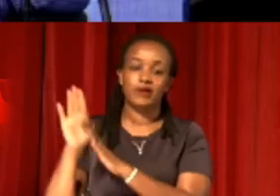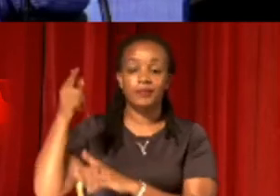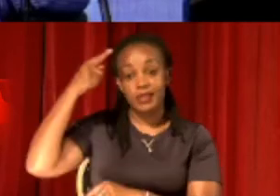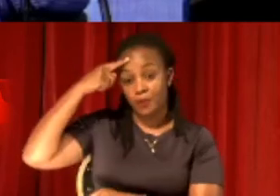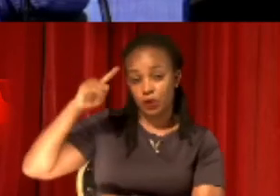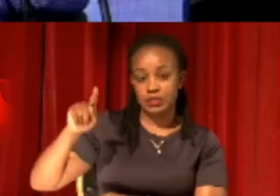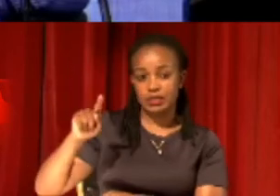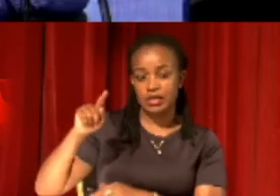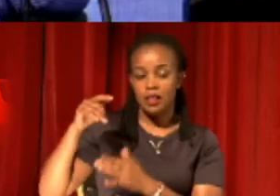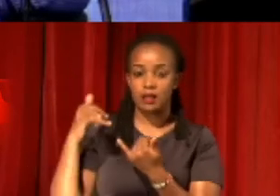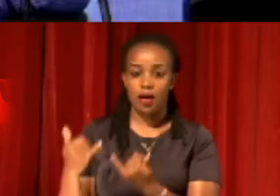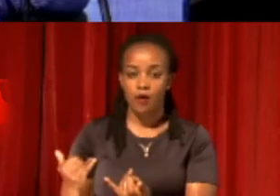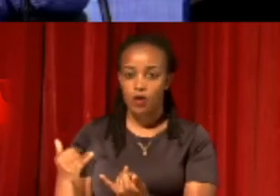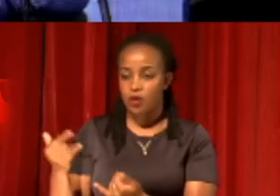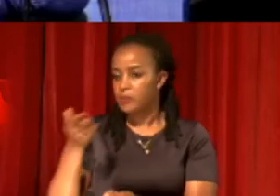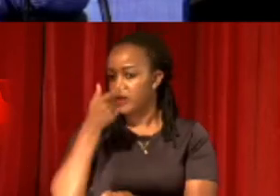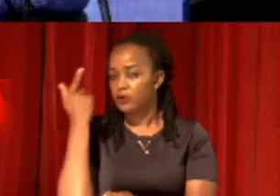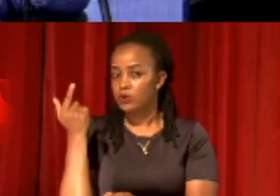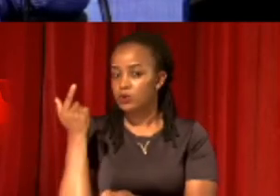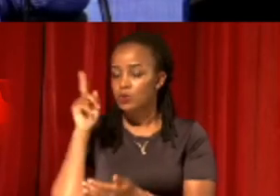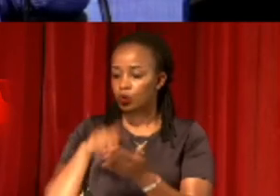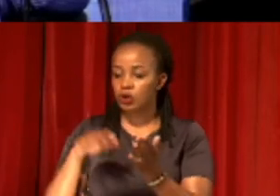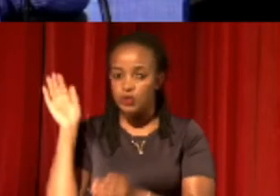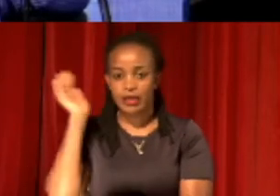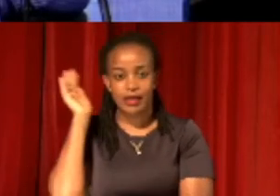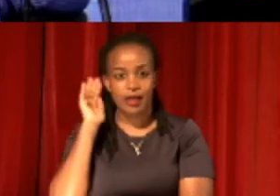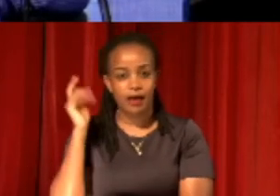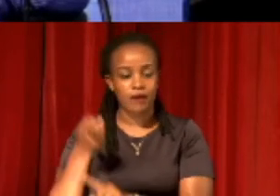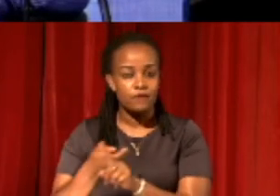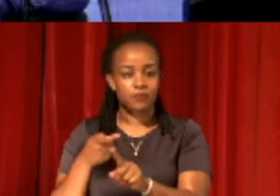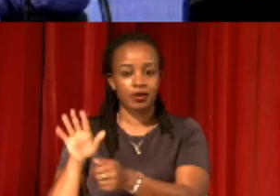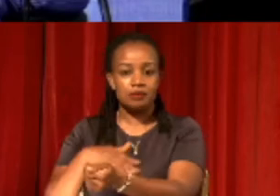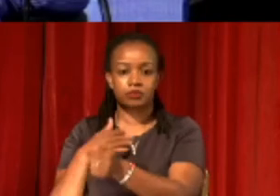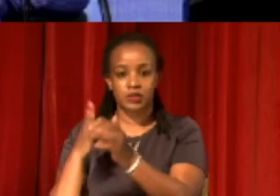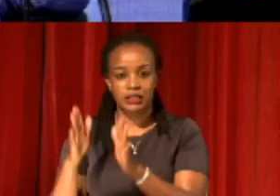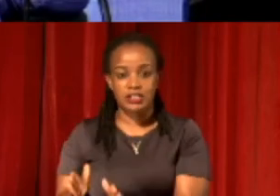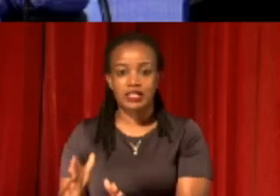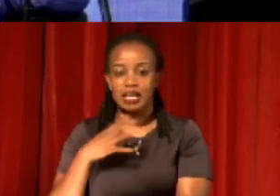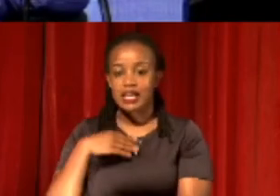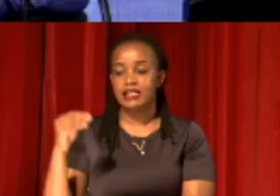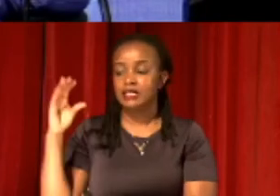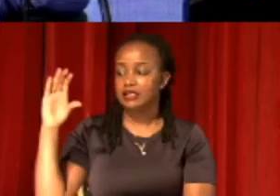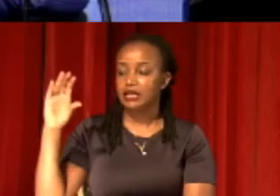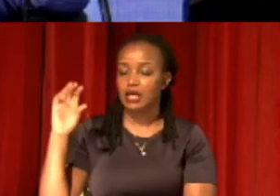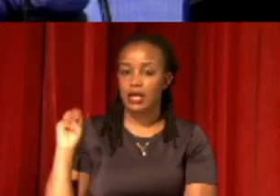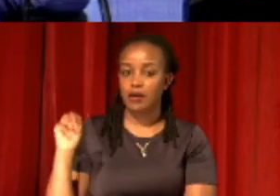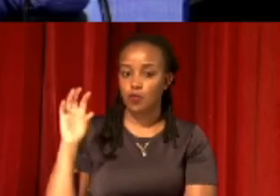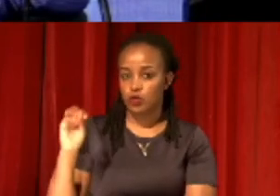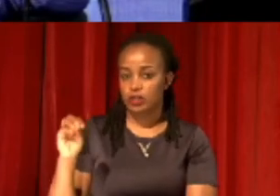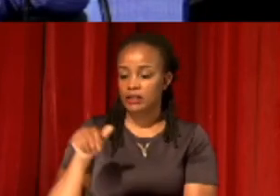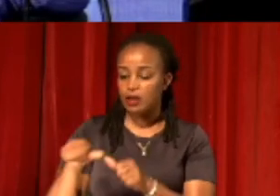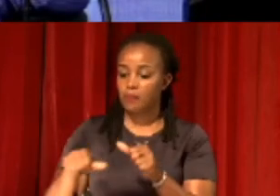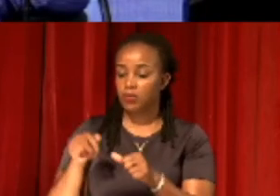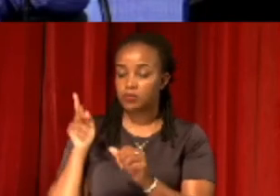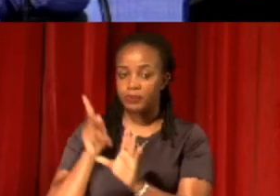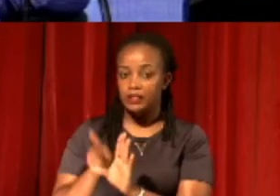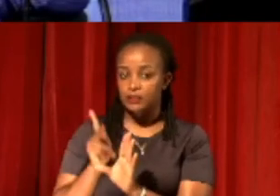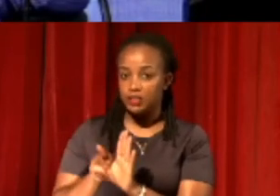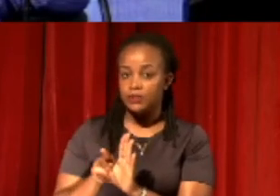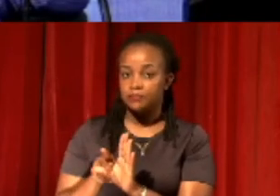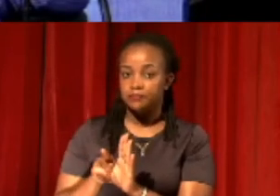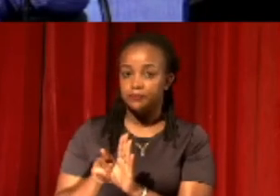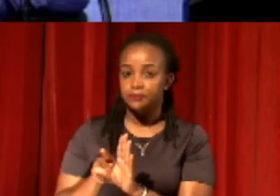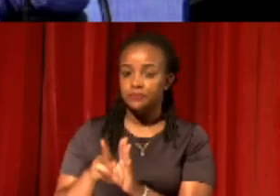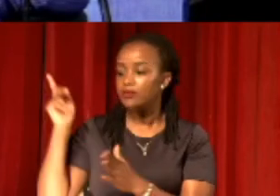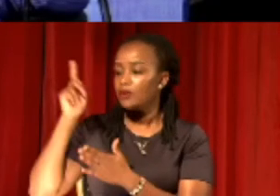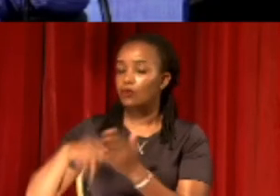know, because I think a lot of what we're hearing from the artists and from the CMOs is about participation. You know,